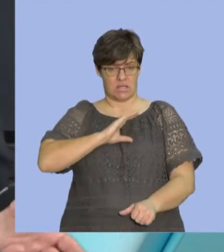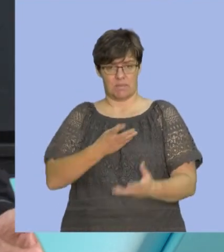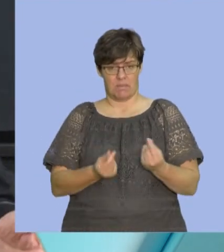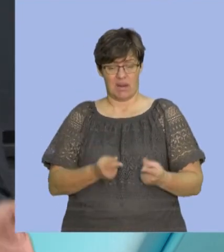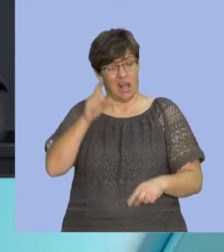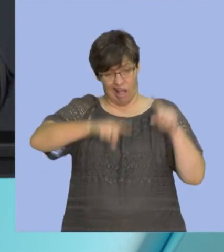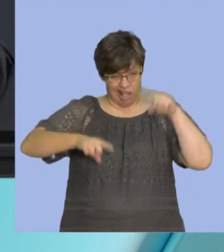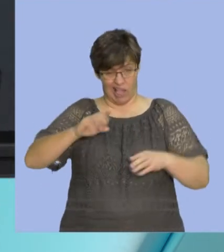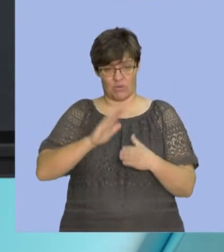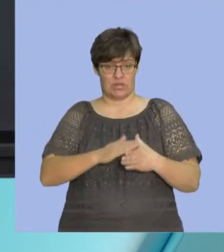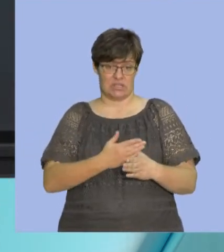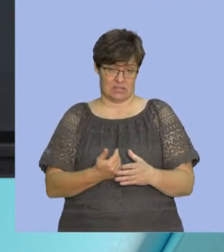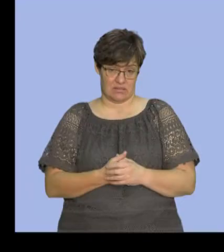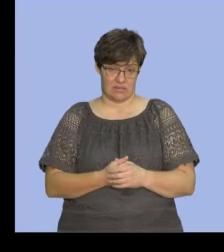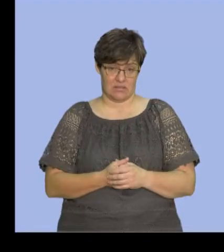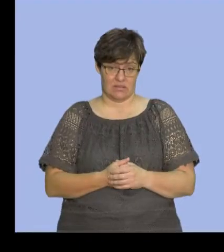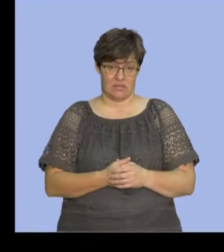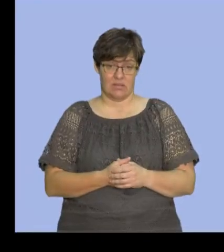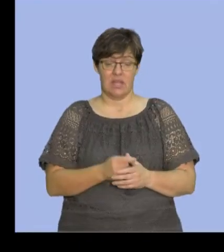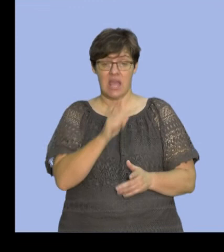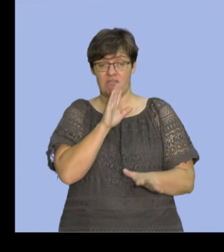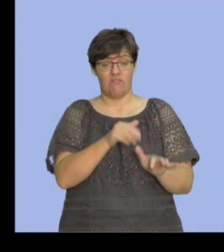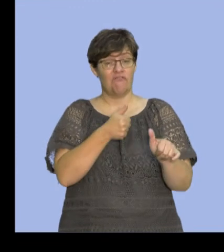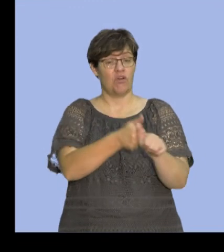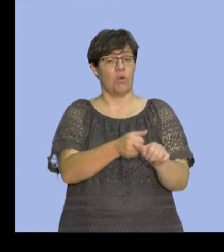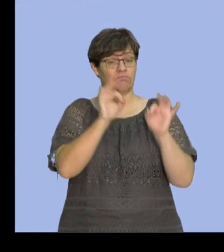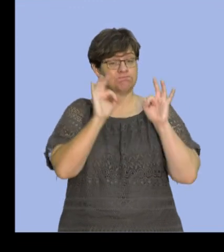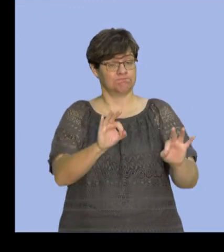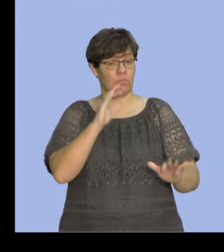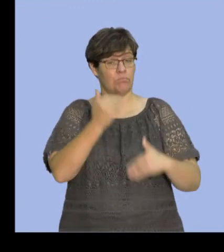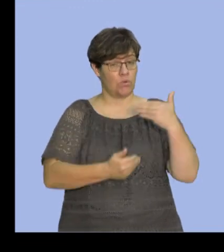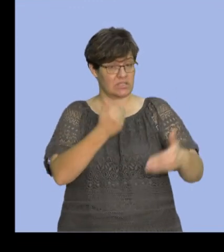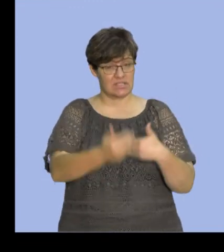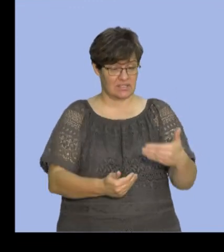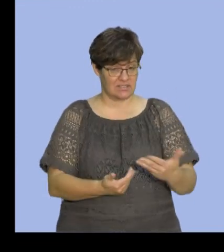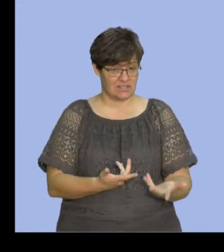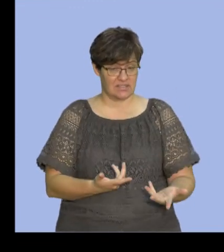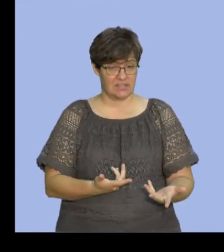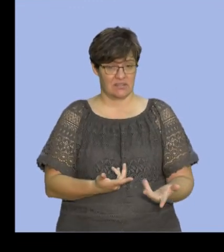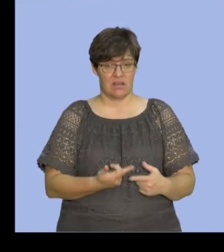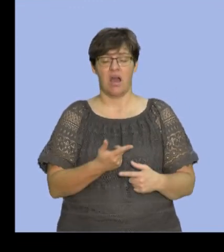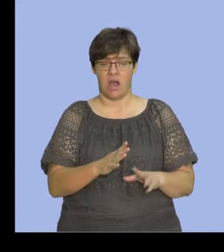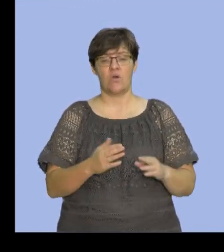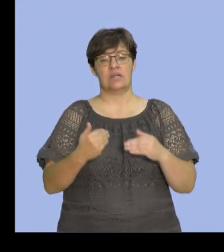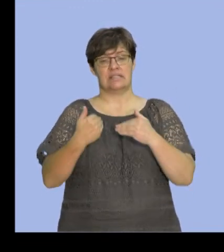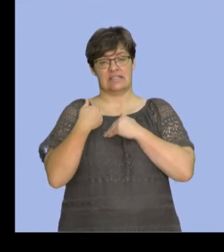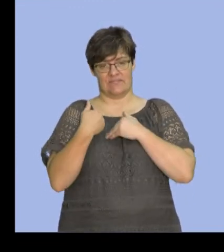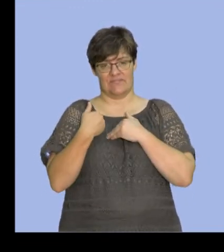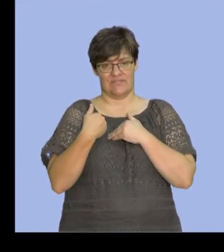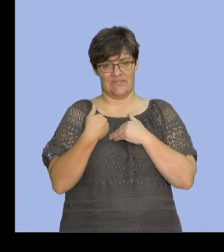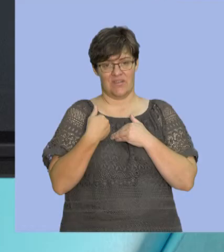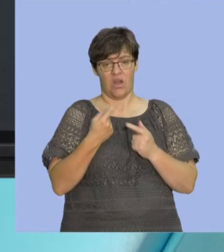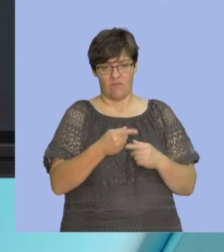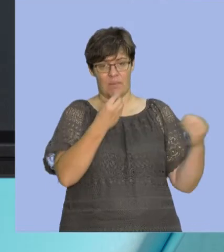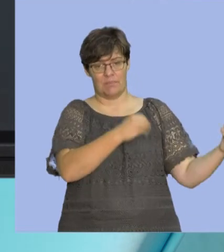various reasons. So therefore, if you follow the proper procedures, then definitely you're safeguarding the